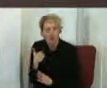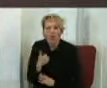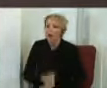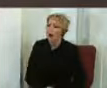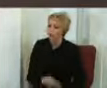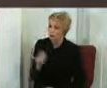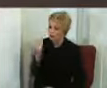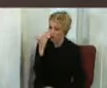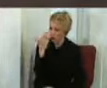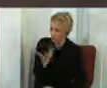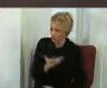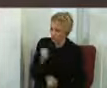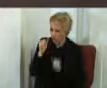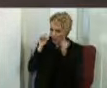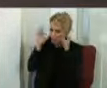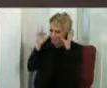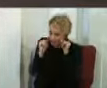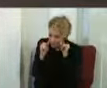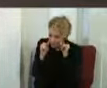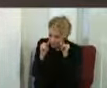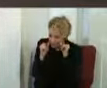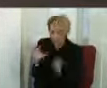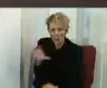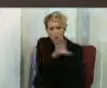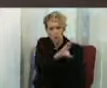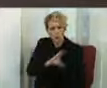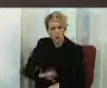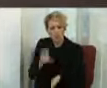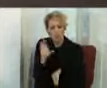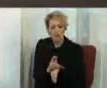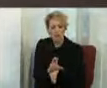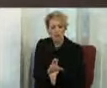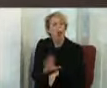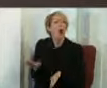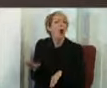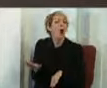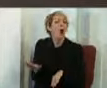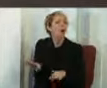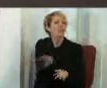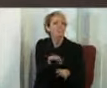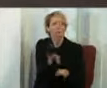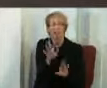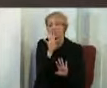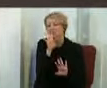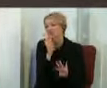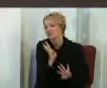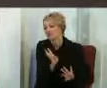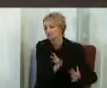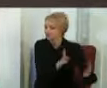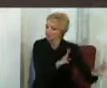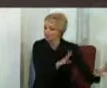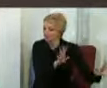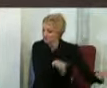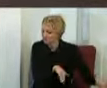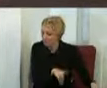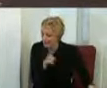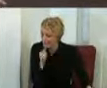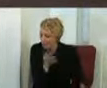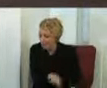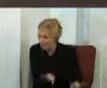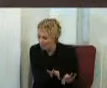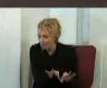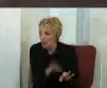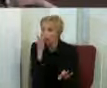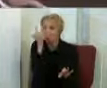Christian church today have kind of downplayed this experience of this God in us. We've downplayed this